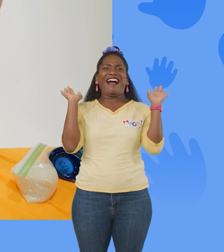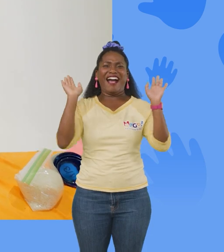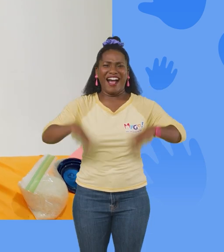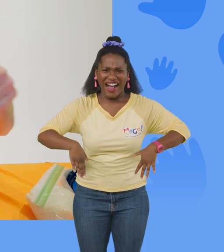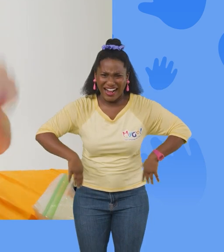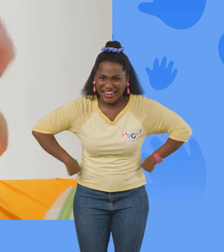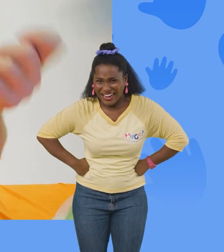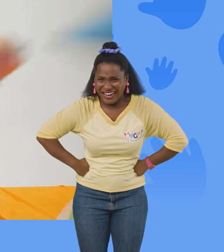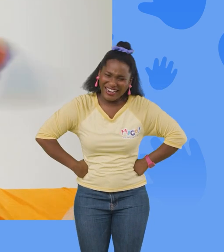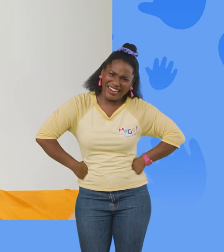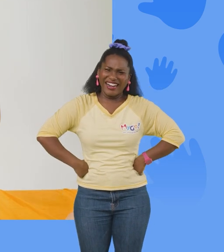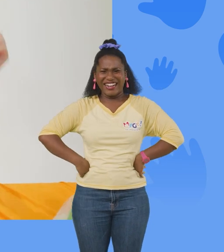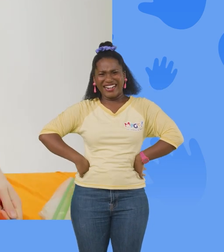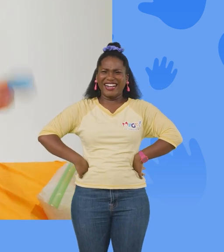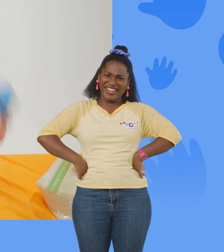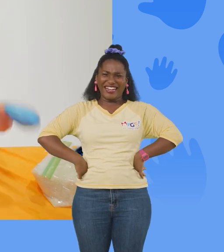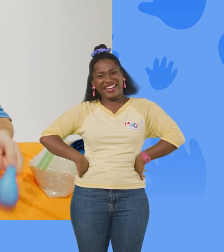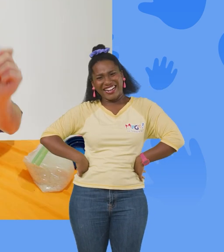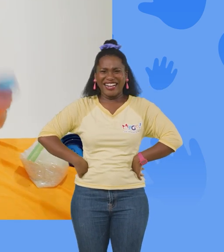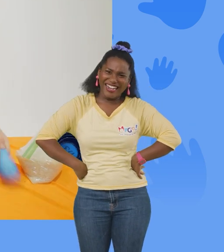Whoa. Ooh, ooh,